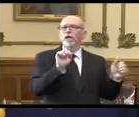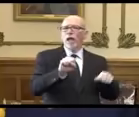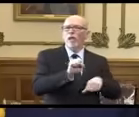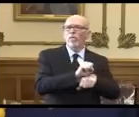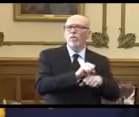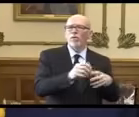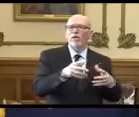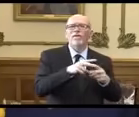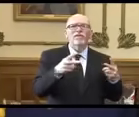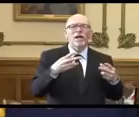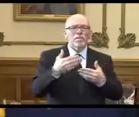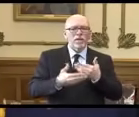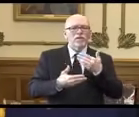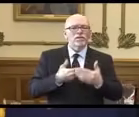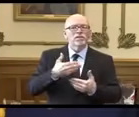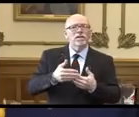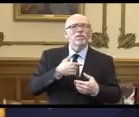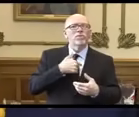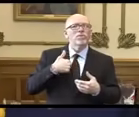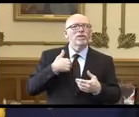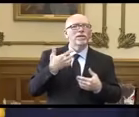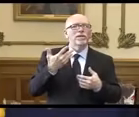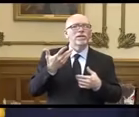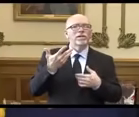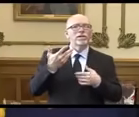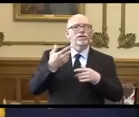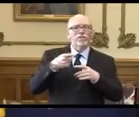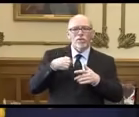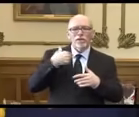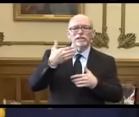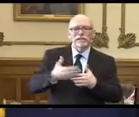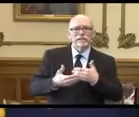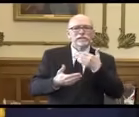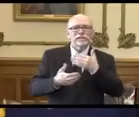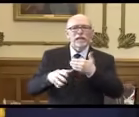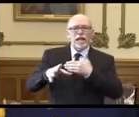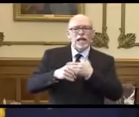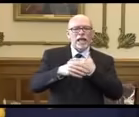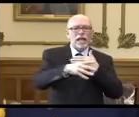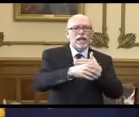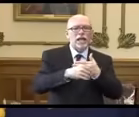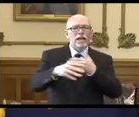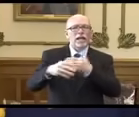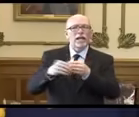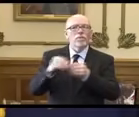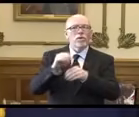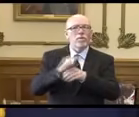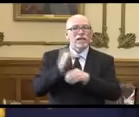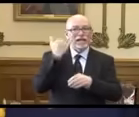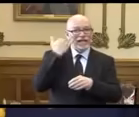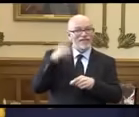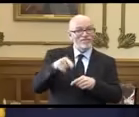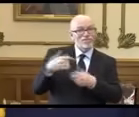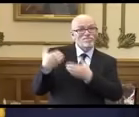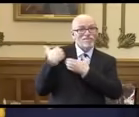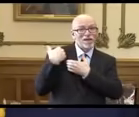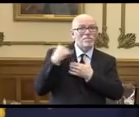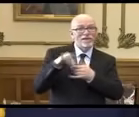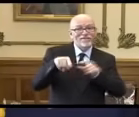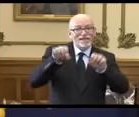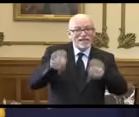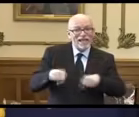very methodically, as we layer in more business, if it's responsible, if it can be